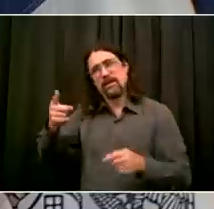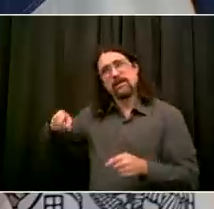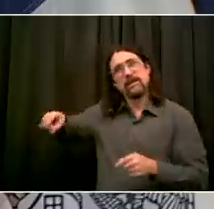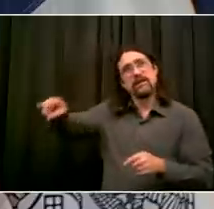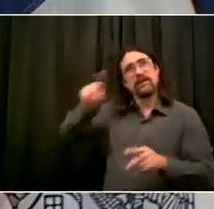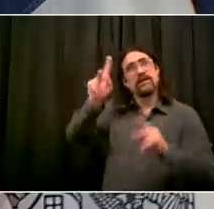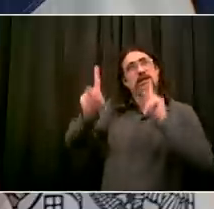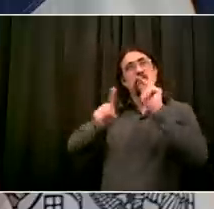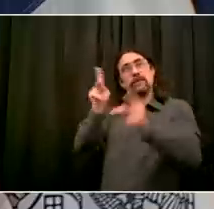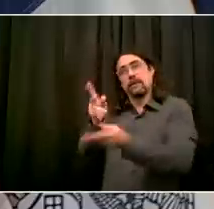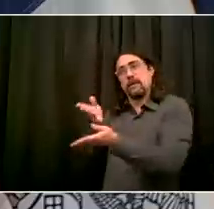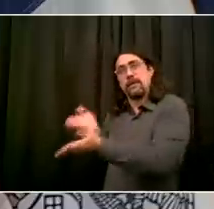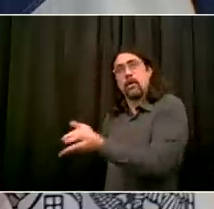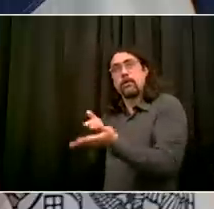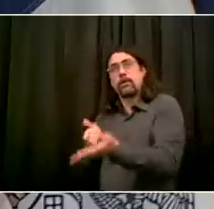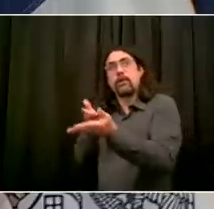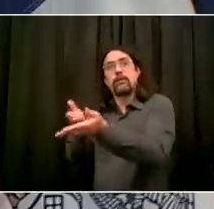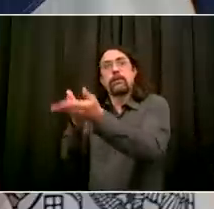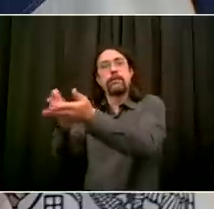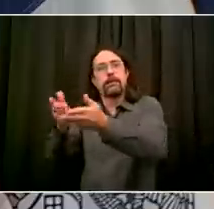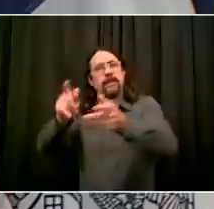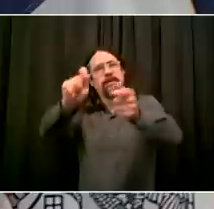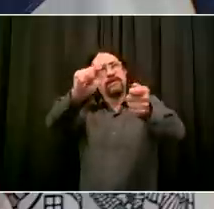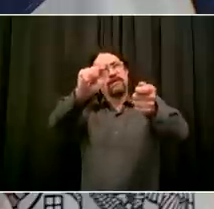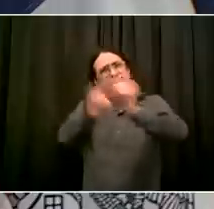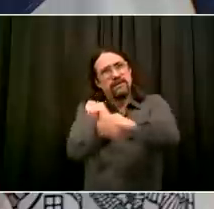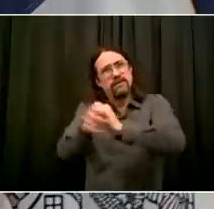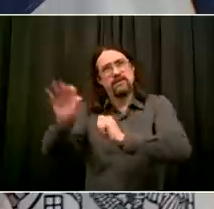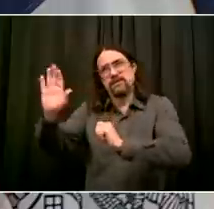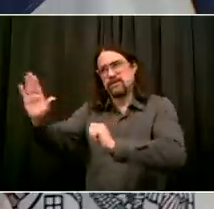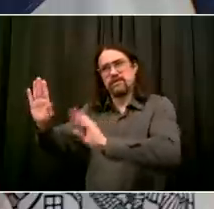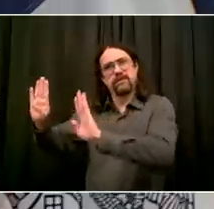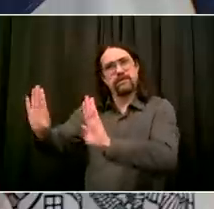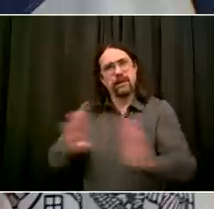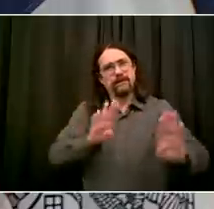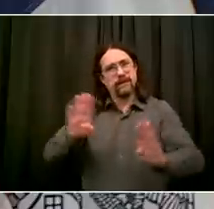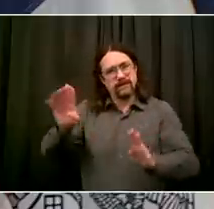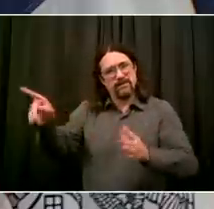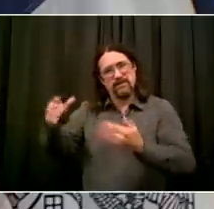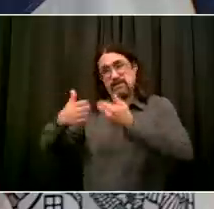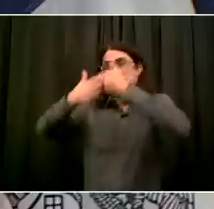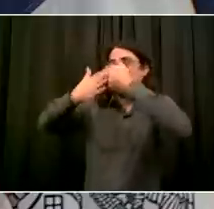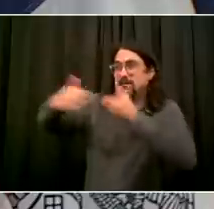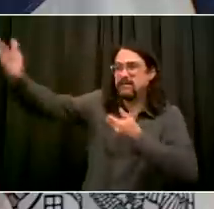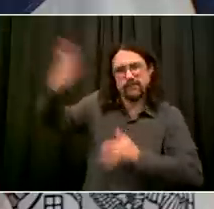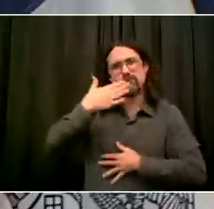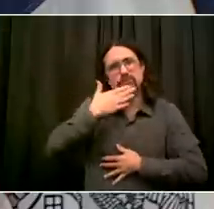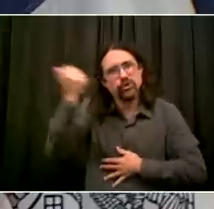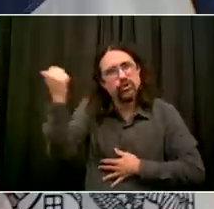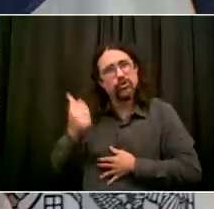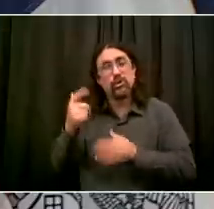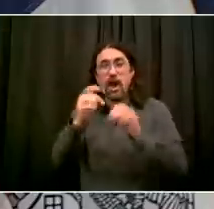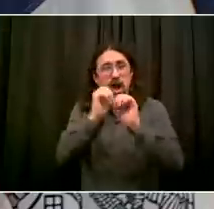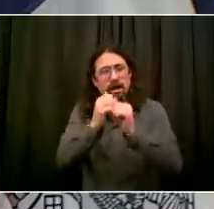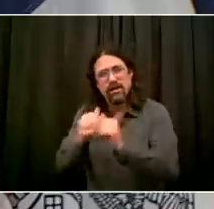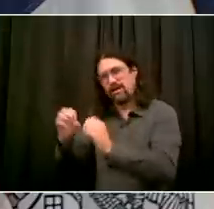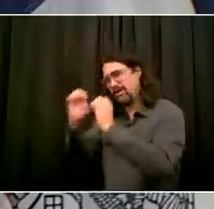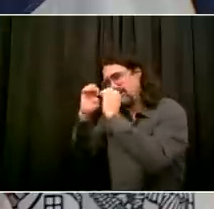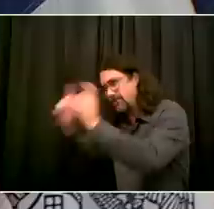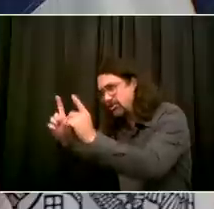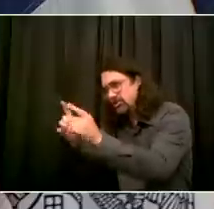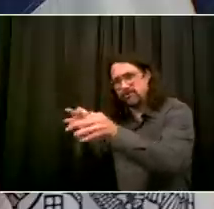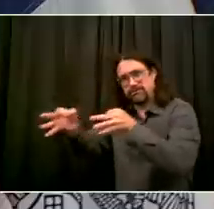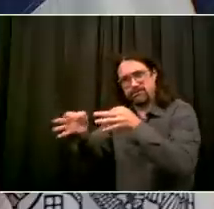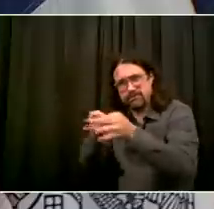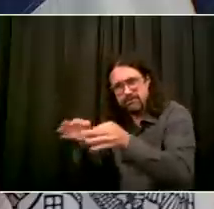about. If someone refuses, that's going to be a penalty right away. We're on to our last two. First, we'll go to